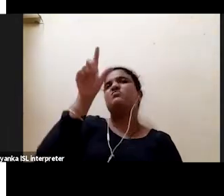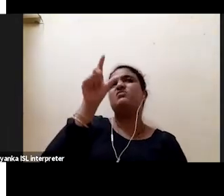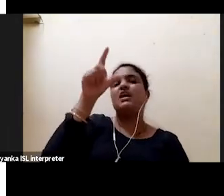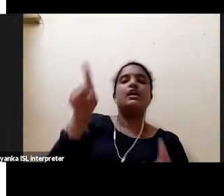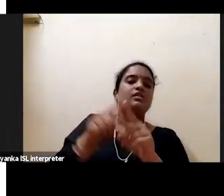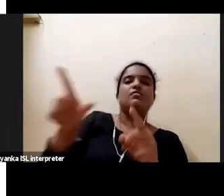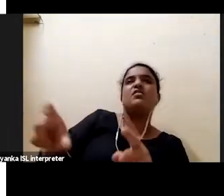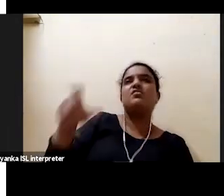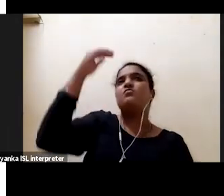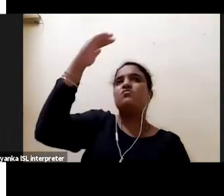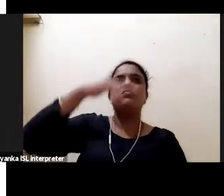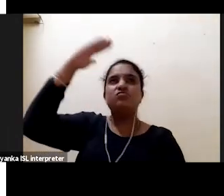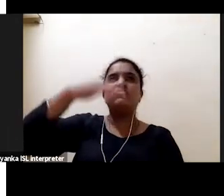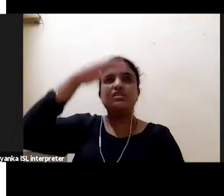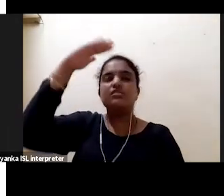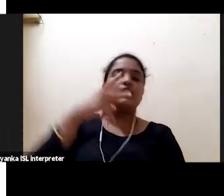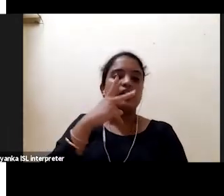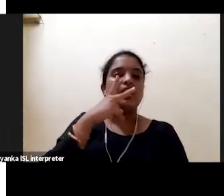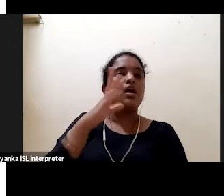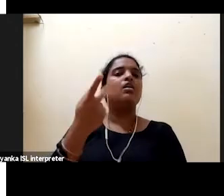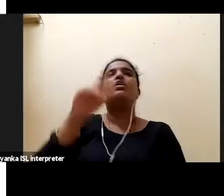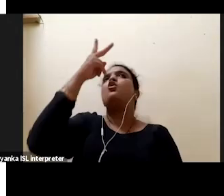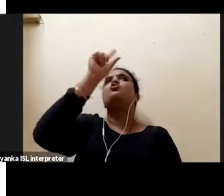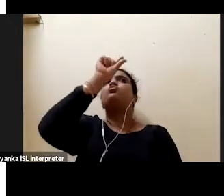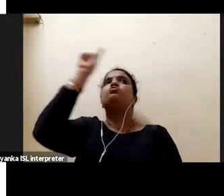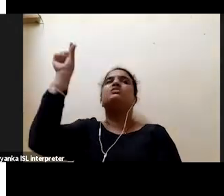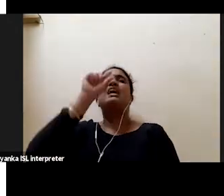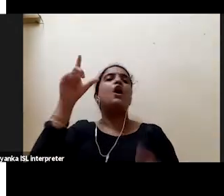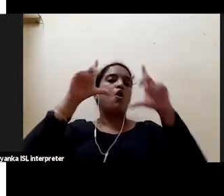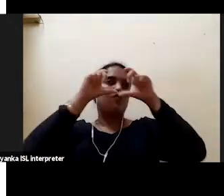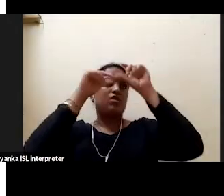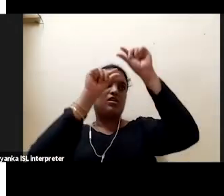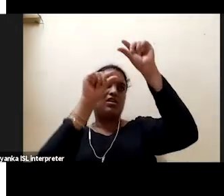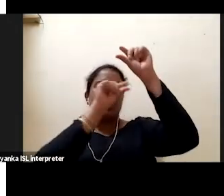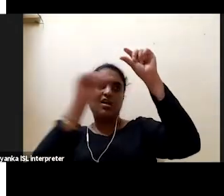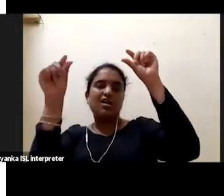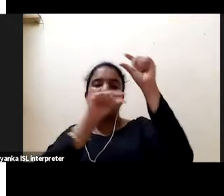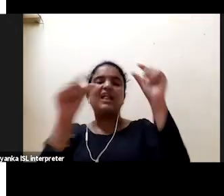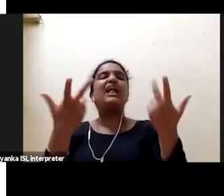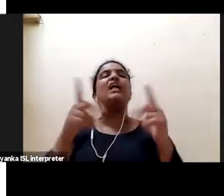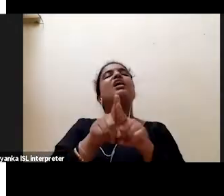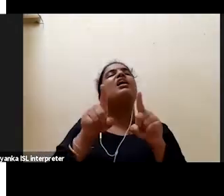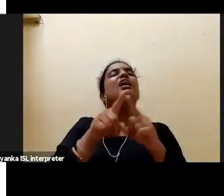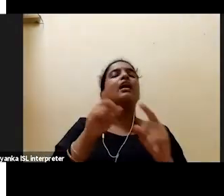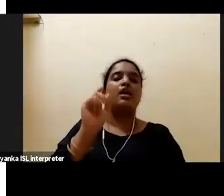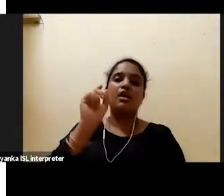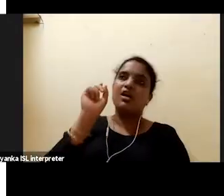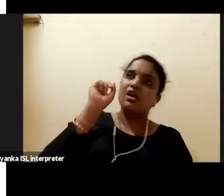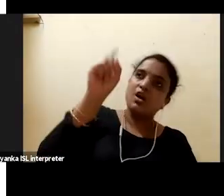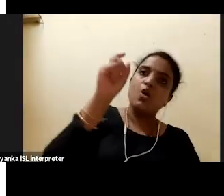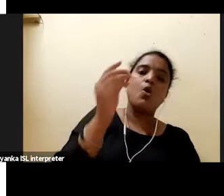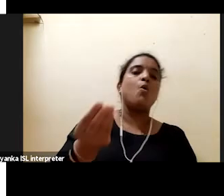feed, you will only see two lines under every image. And then you have to actually click that read